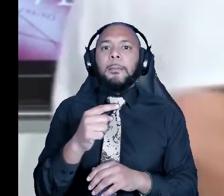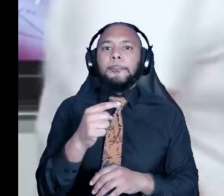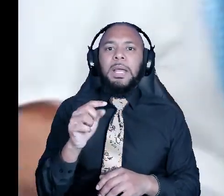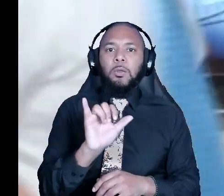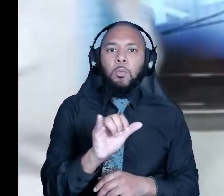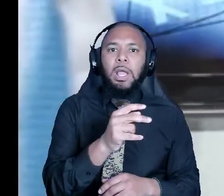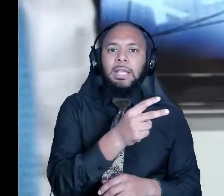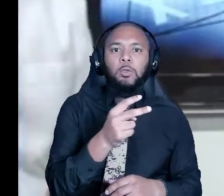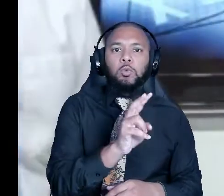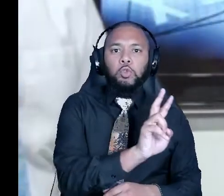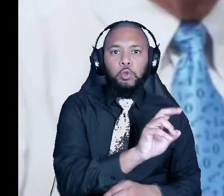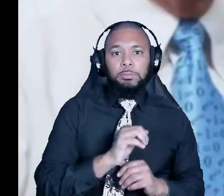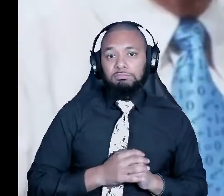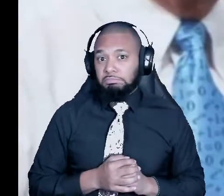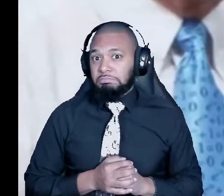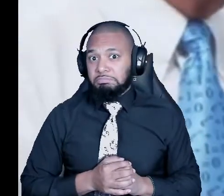2.